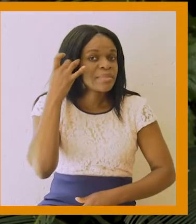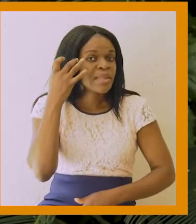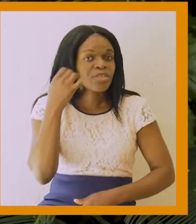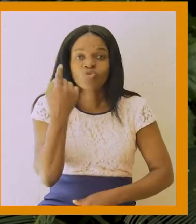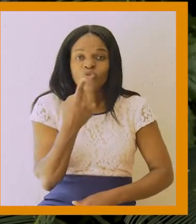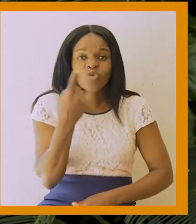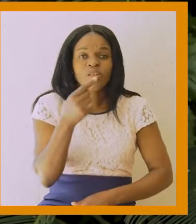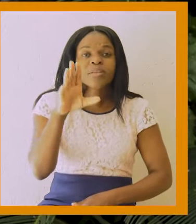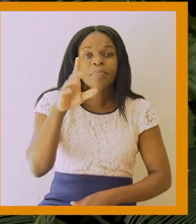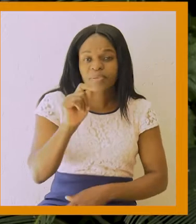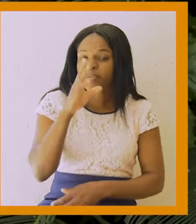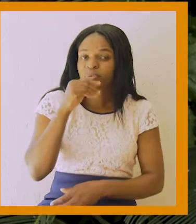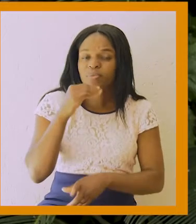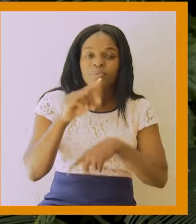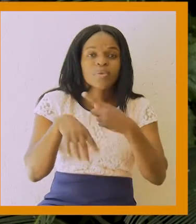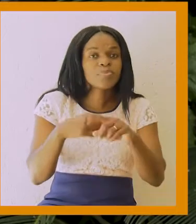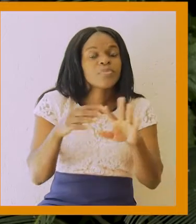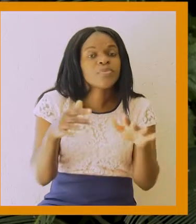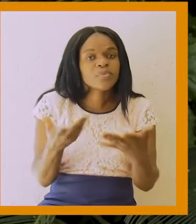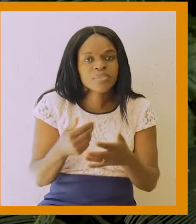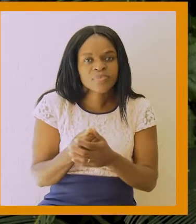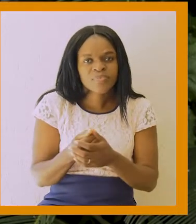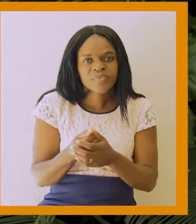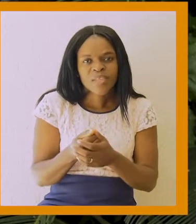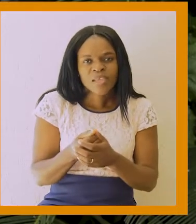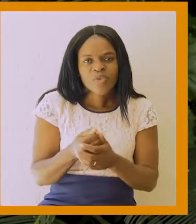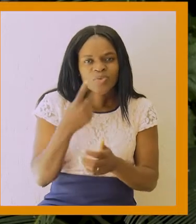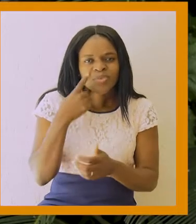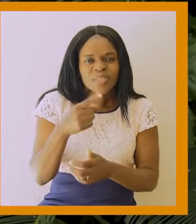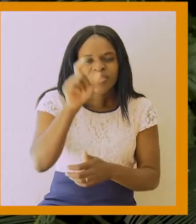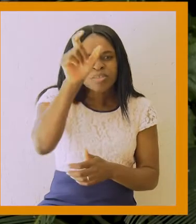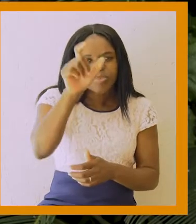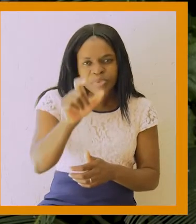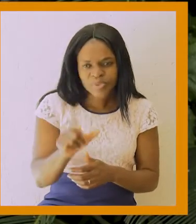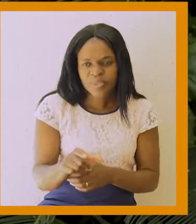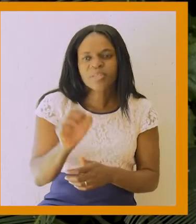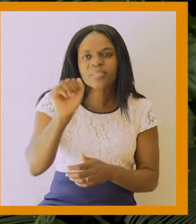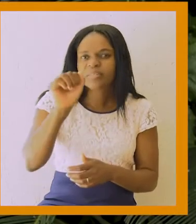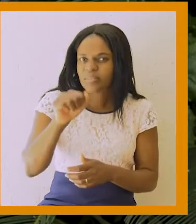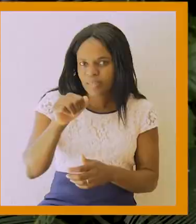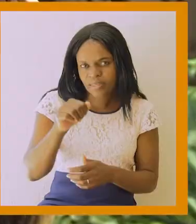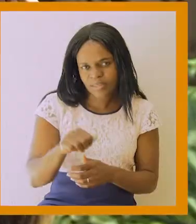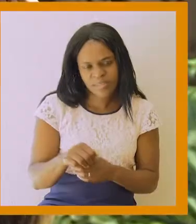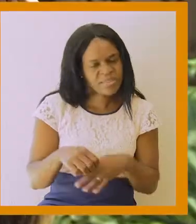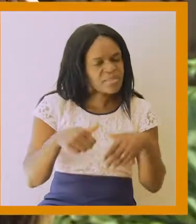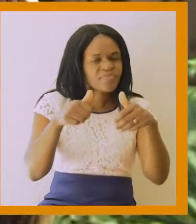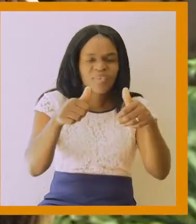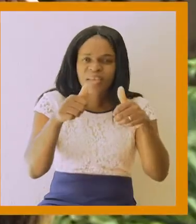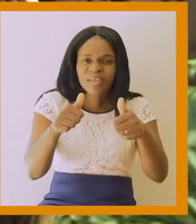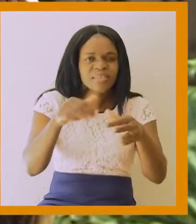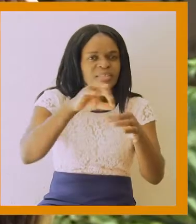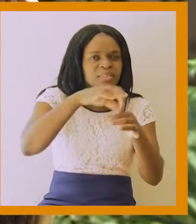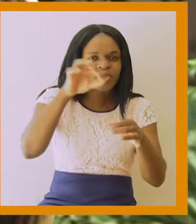but it goes on to address issues of complete wellness of a being, mm-hmm. that